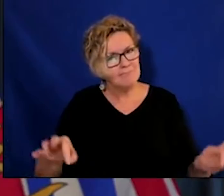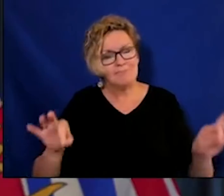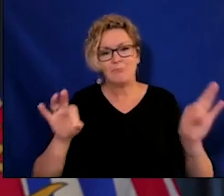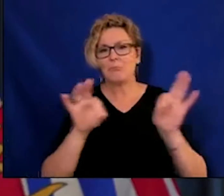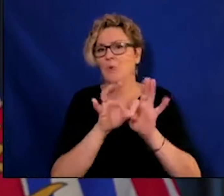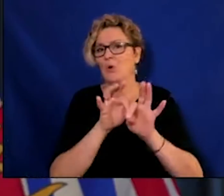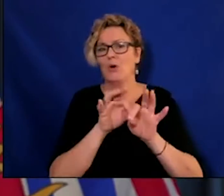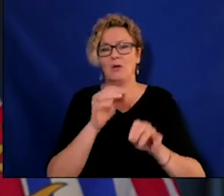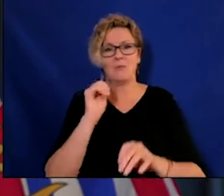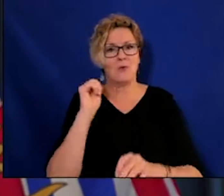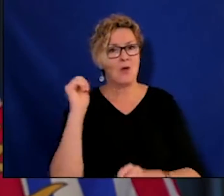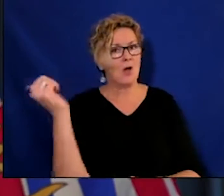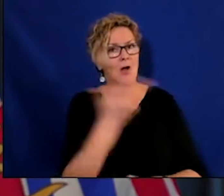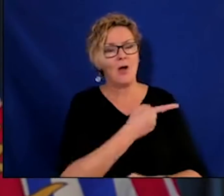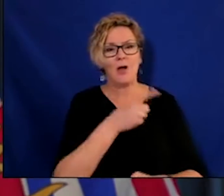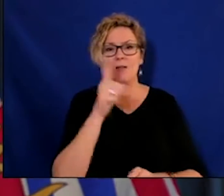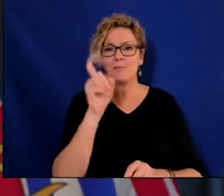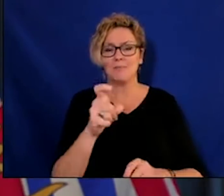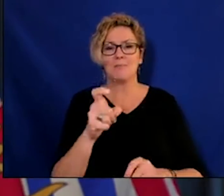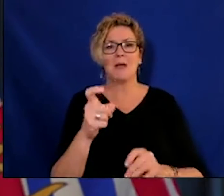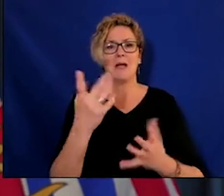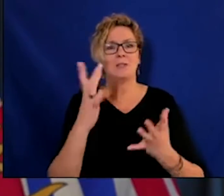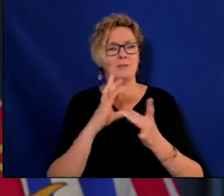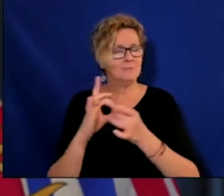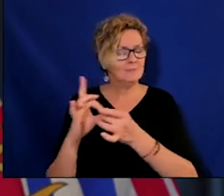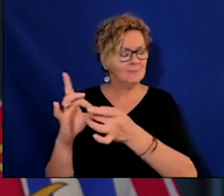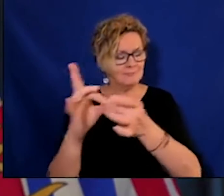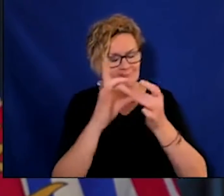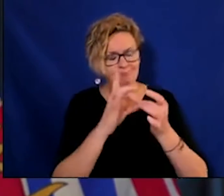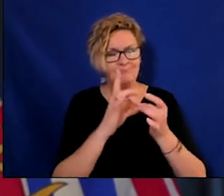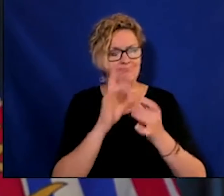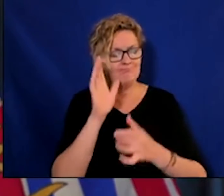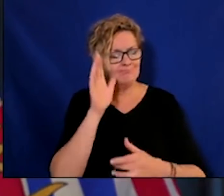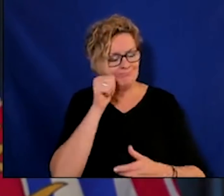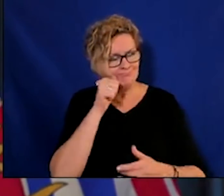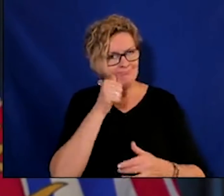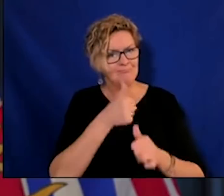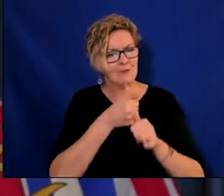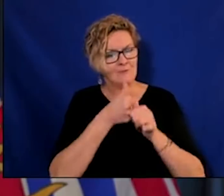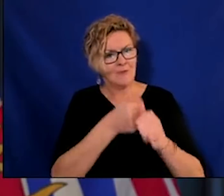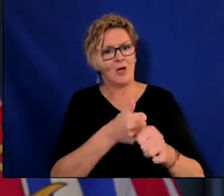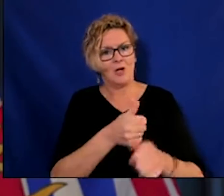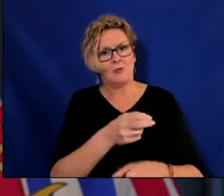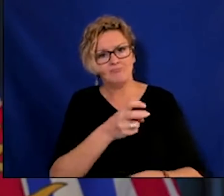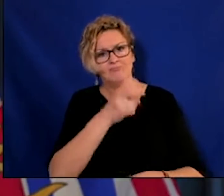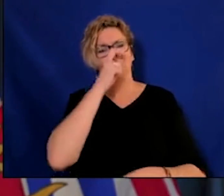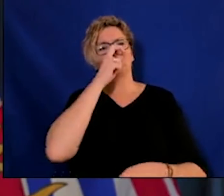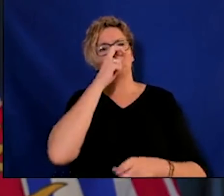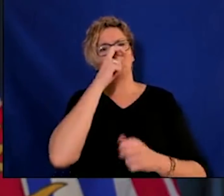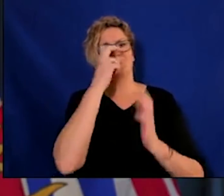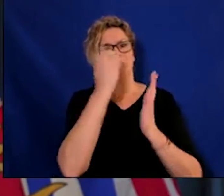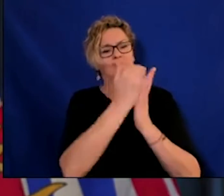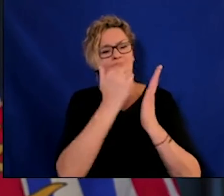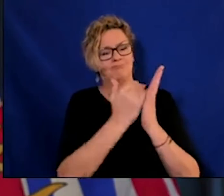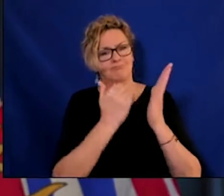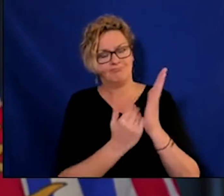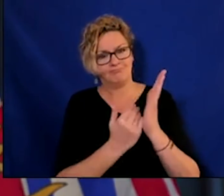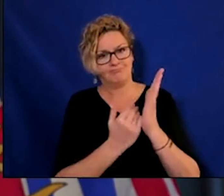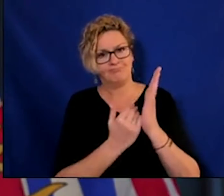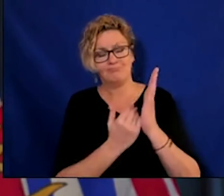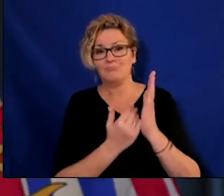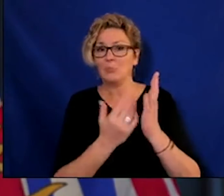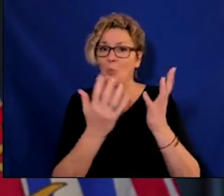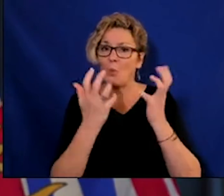our schools and workplaces open and relieve that very real stress we are seeing right now on our healthcare